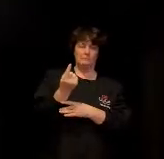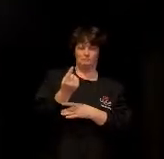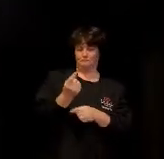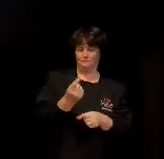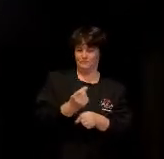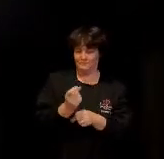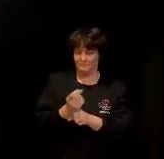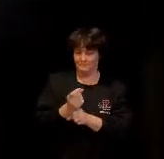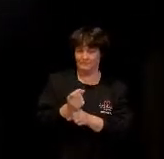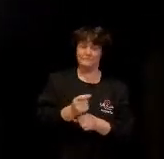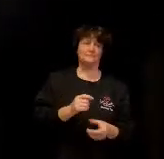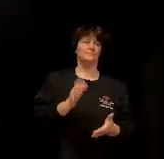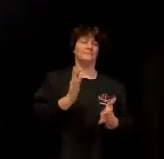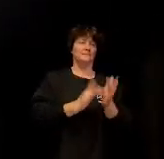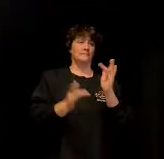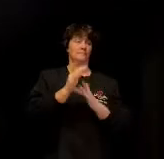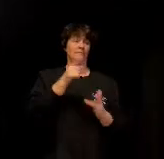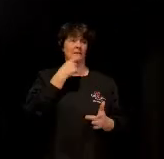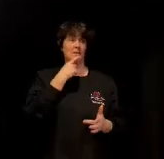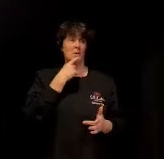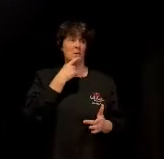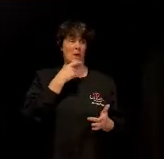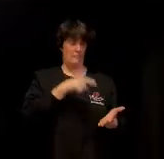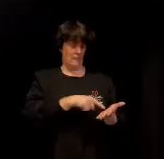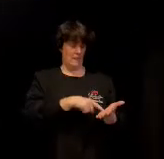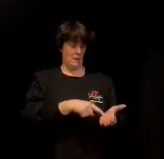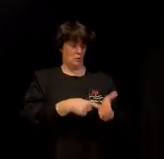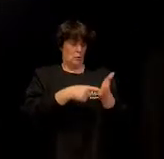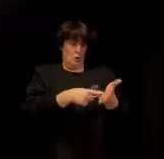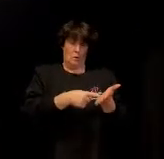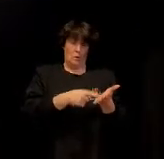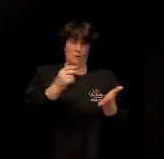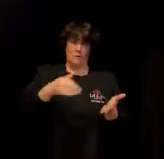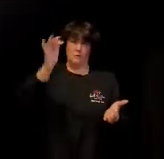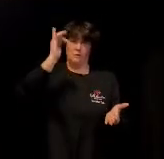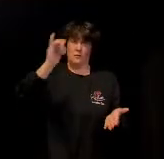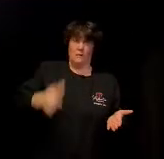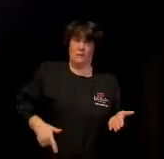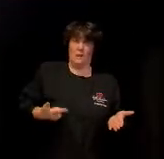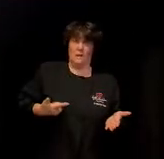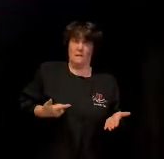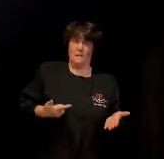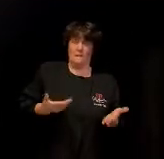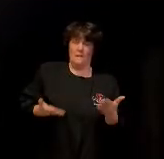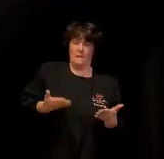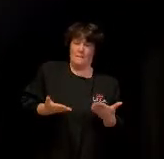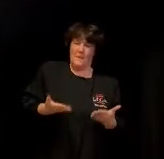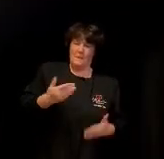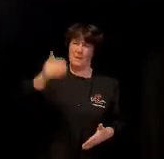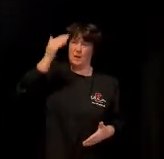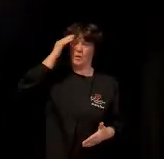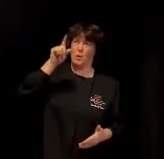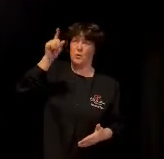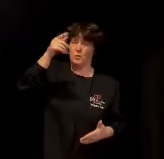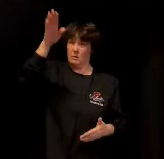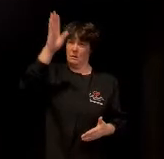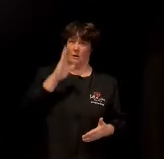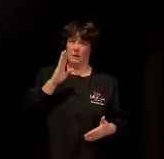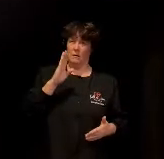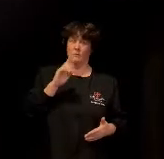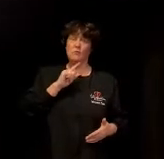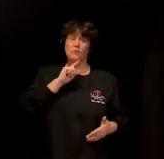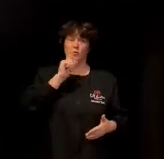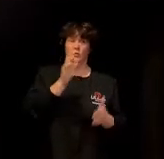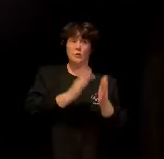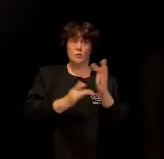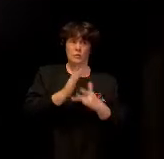So, Jesus said, this is eternal life, that they may know you, the only true God in Jesus Christ, whom you